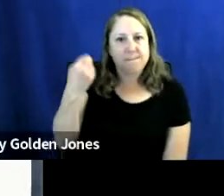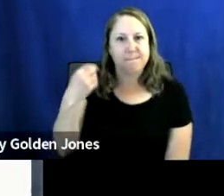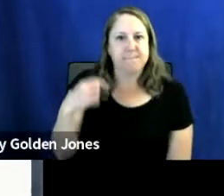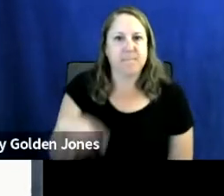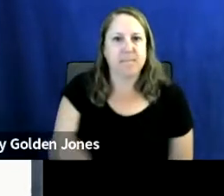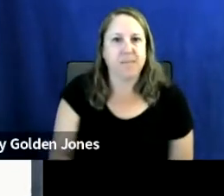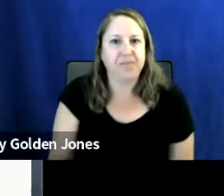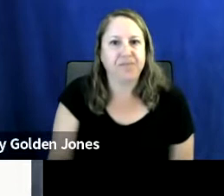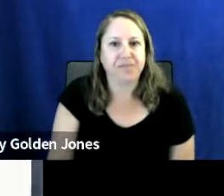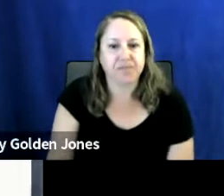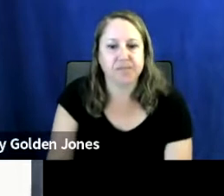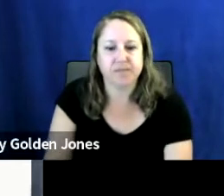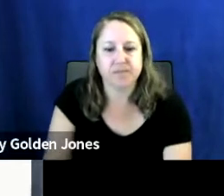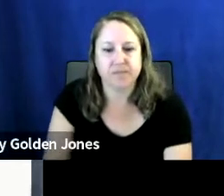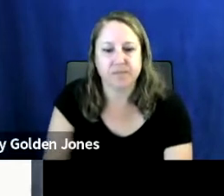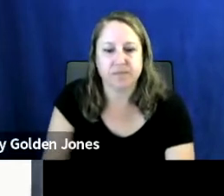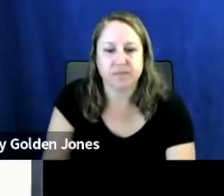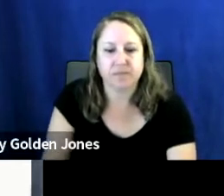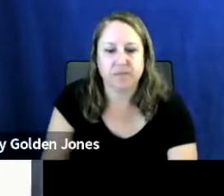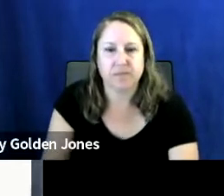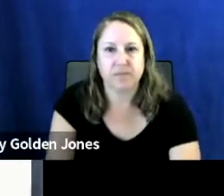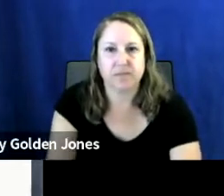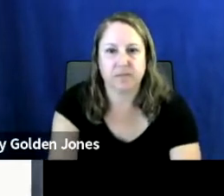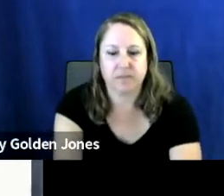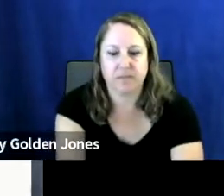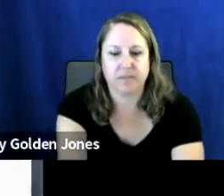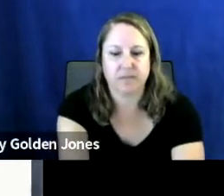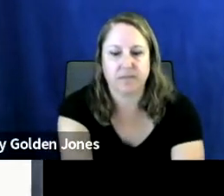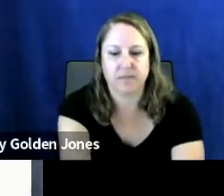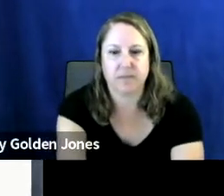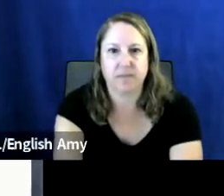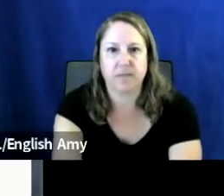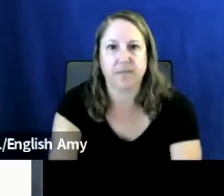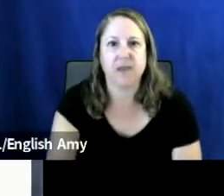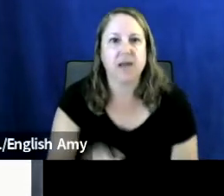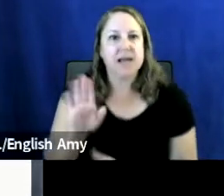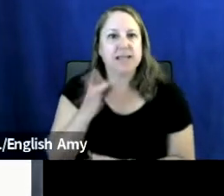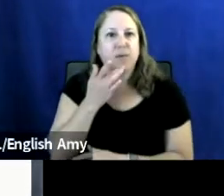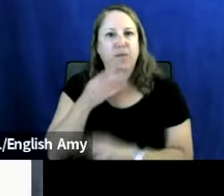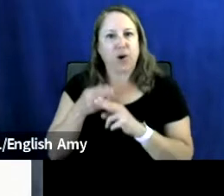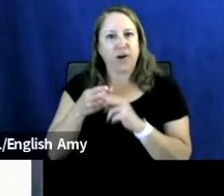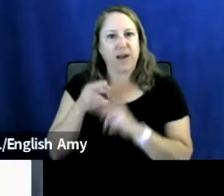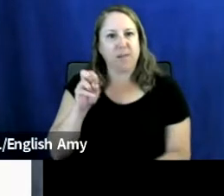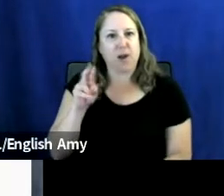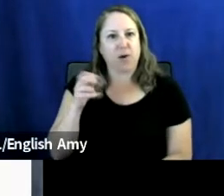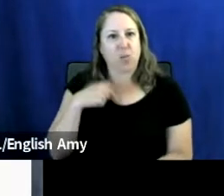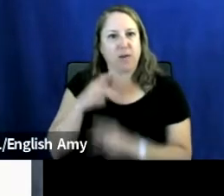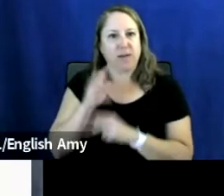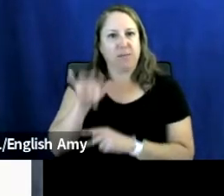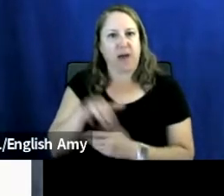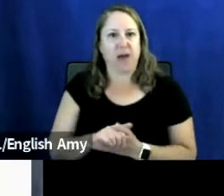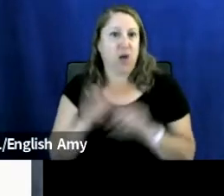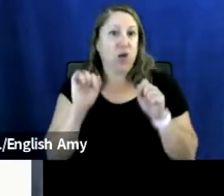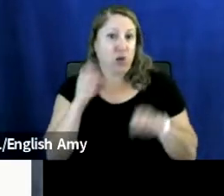That doesn't matter. That's what his preferred name is, Aaron, so we'll stick to that, right? Well, you can see that. So